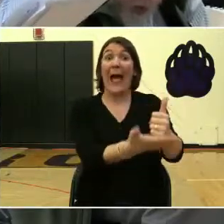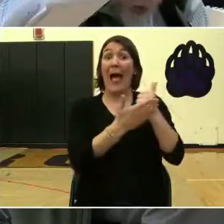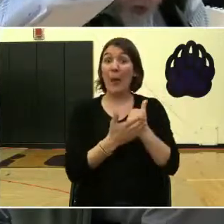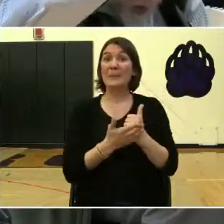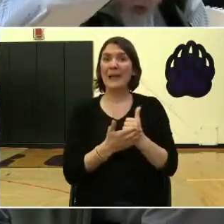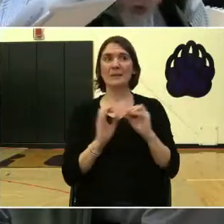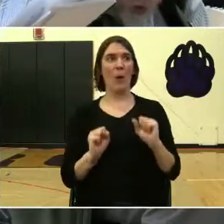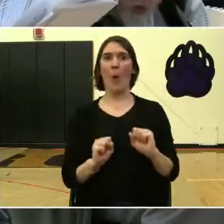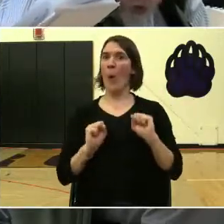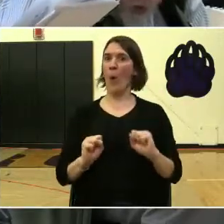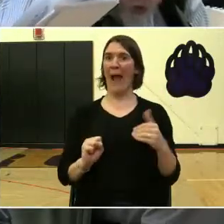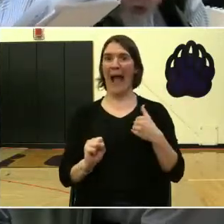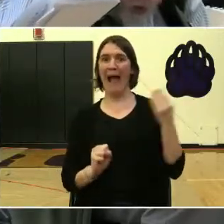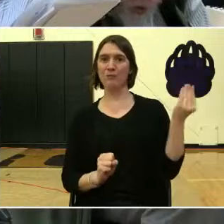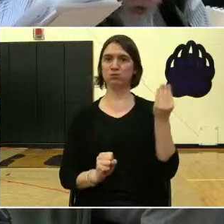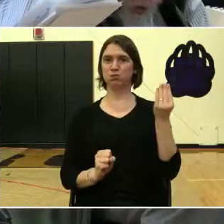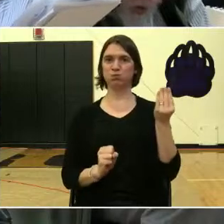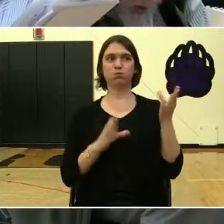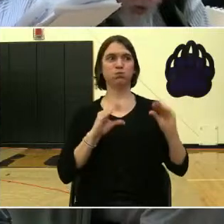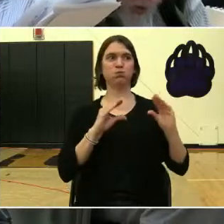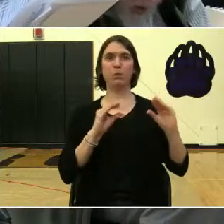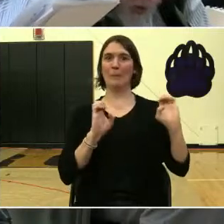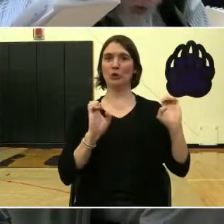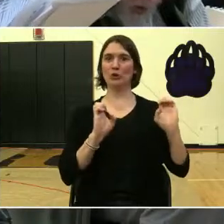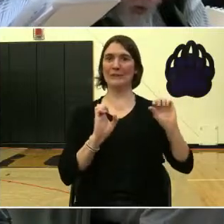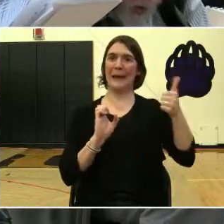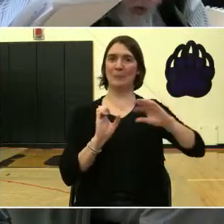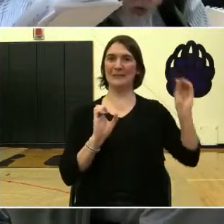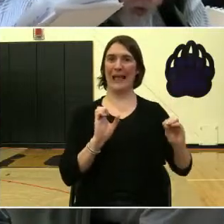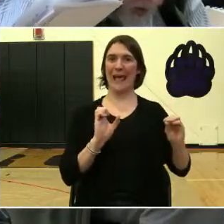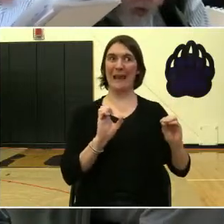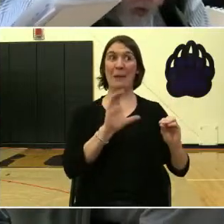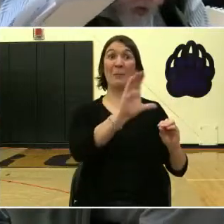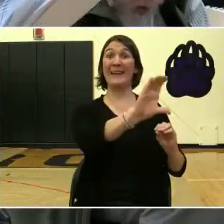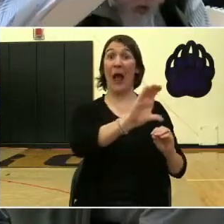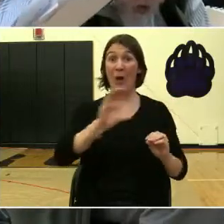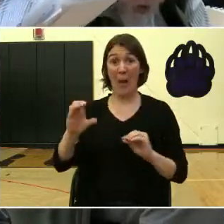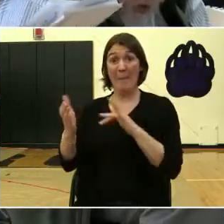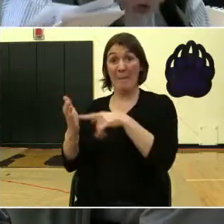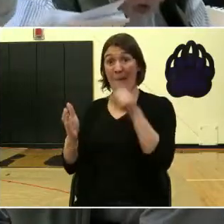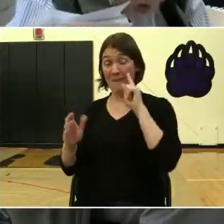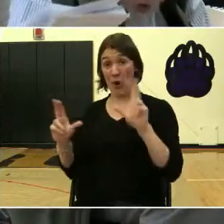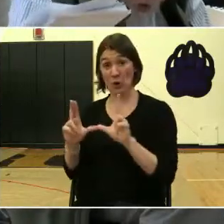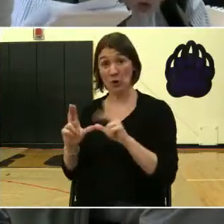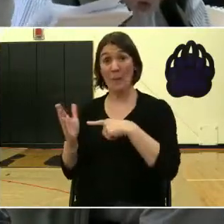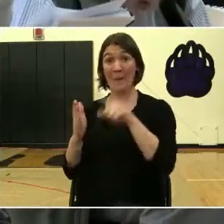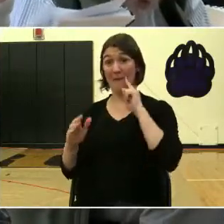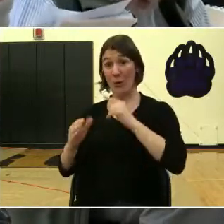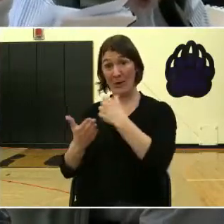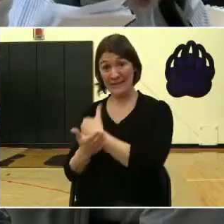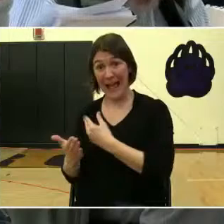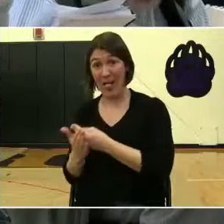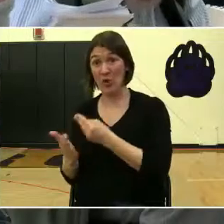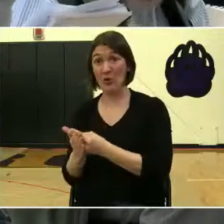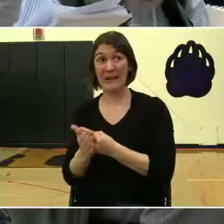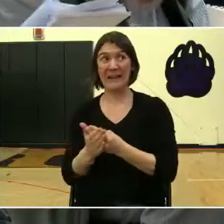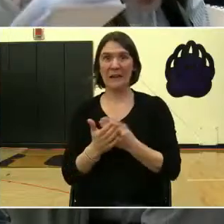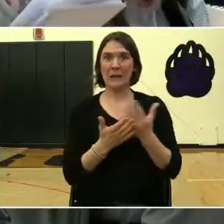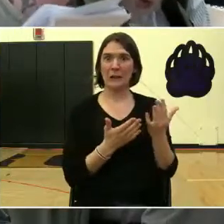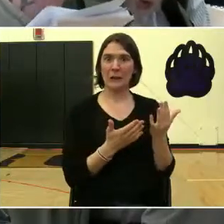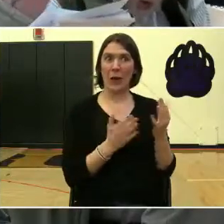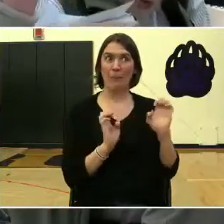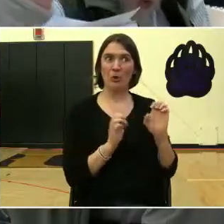our guideline for Reserve funds um of 10% um which is that fund we were talking about earlier um the